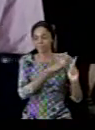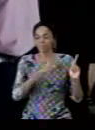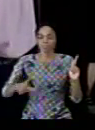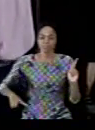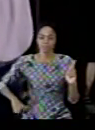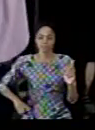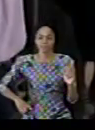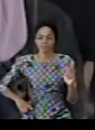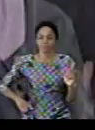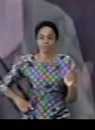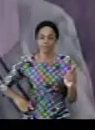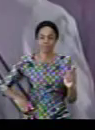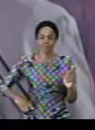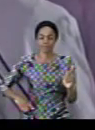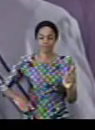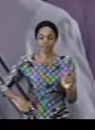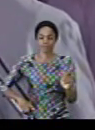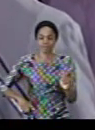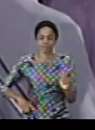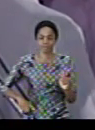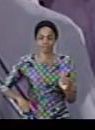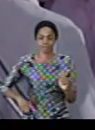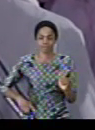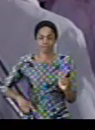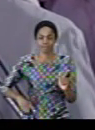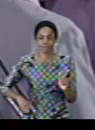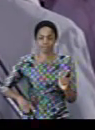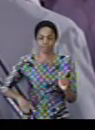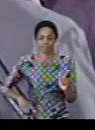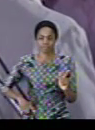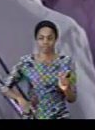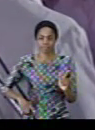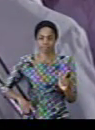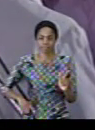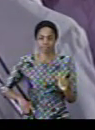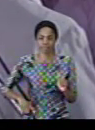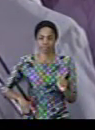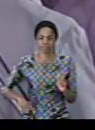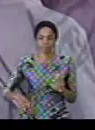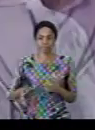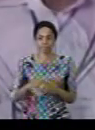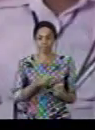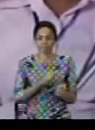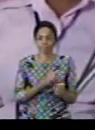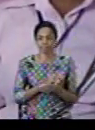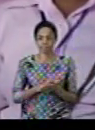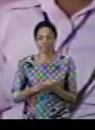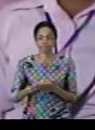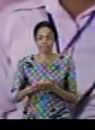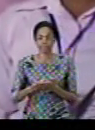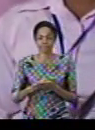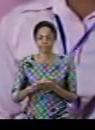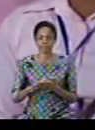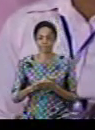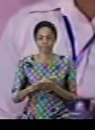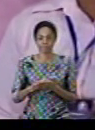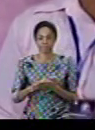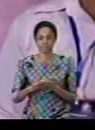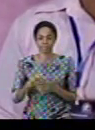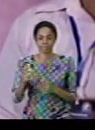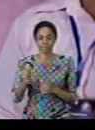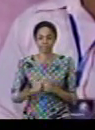fatu, ege tolu agwe. Wum wum la wo, wum wum la